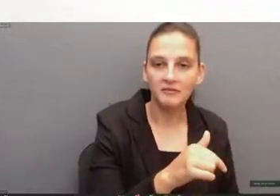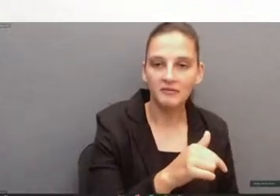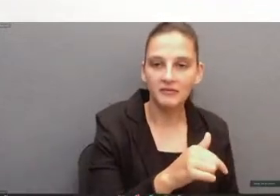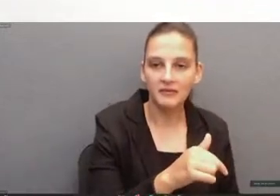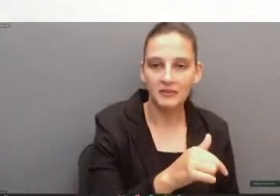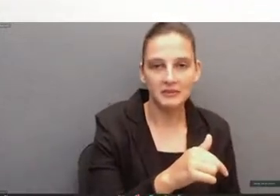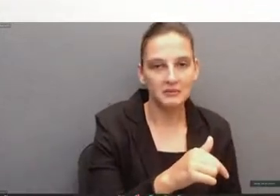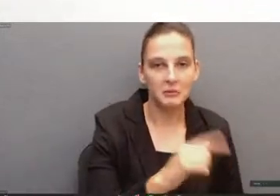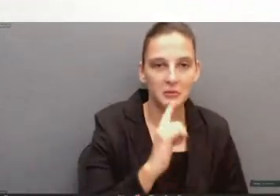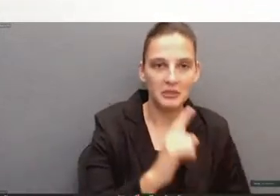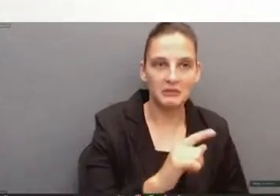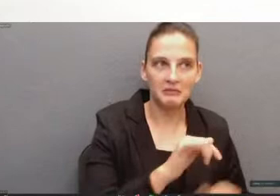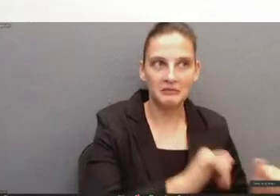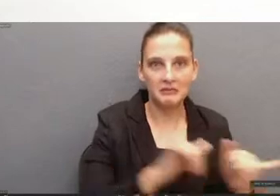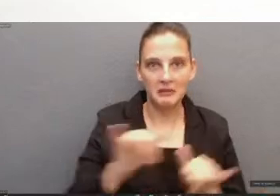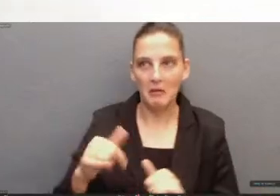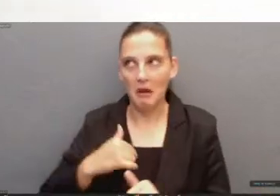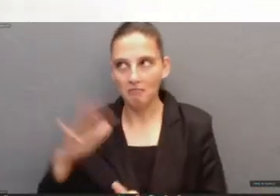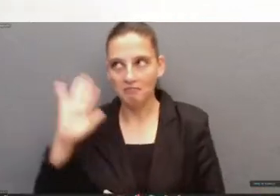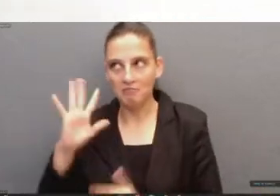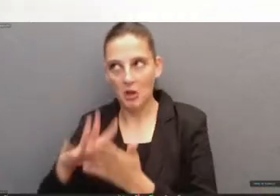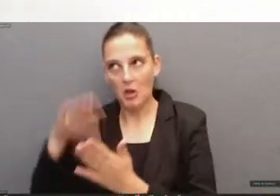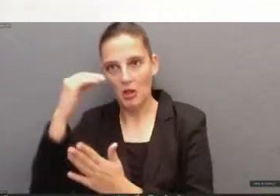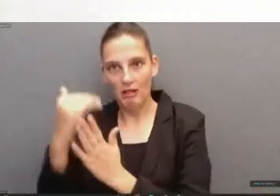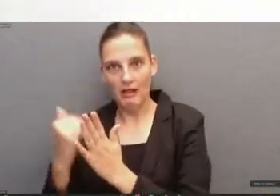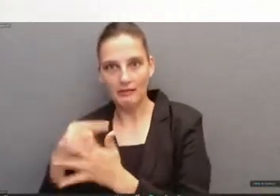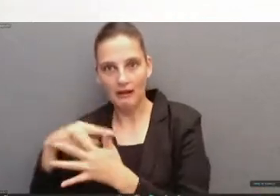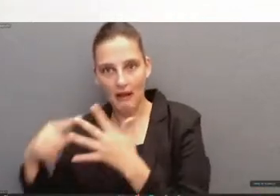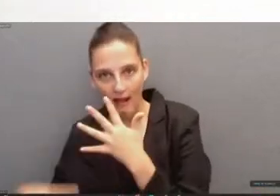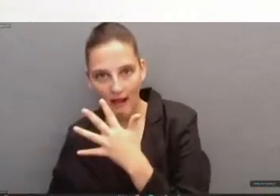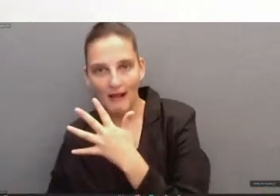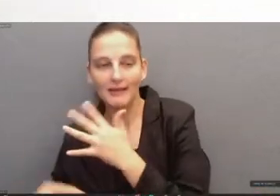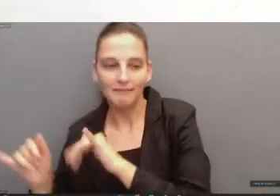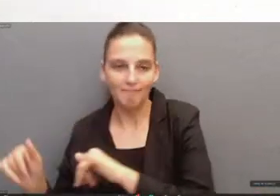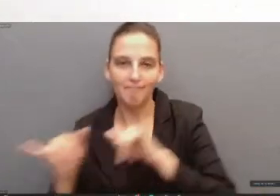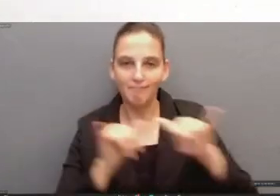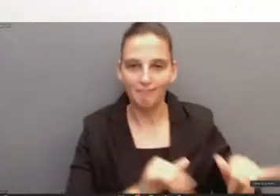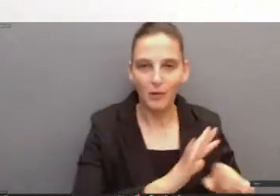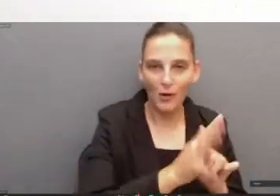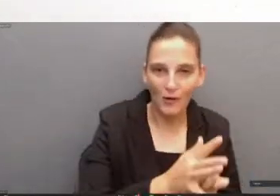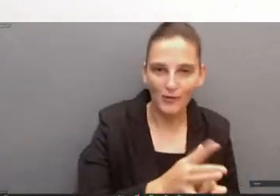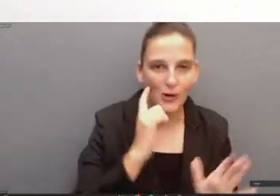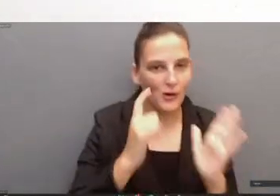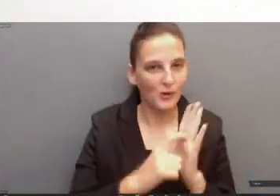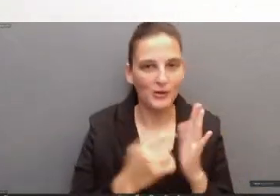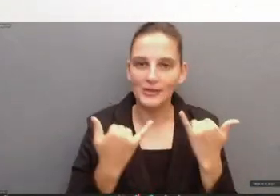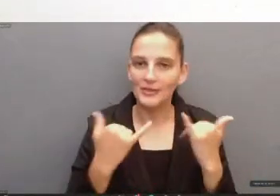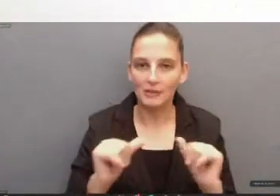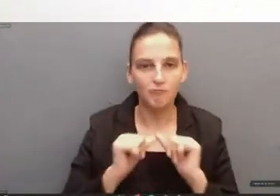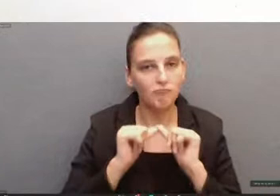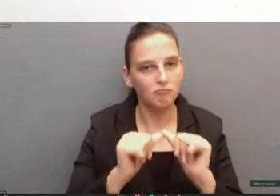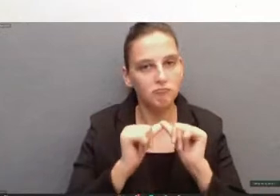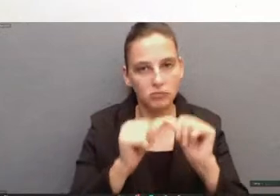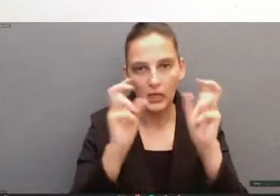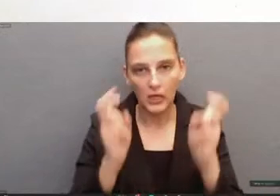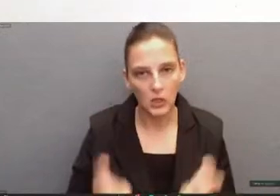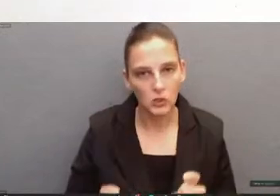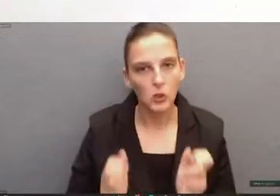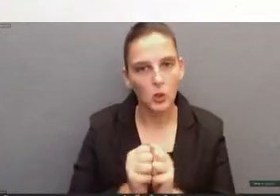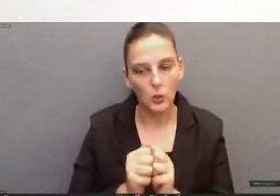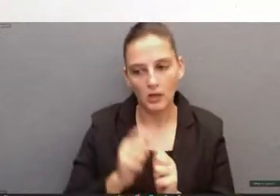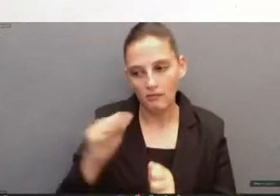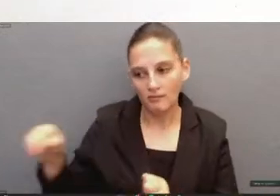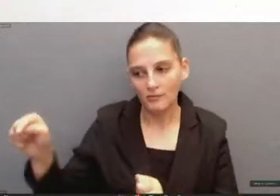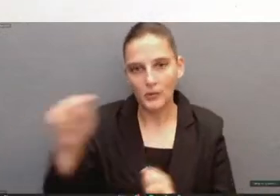epitomizes those lessons, as well as certainly accentuates some of the ongoing issues with regards to isolation of these